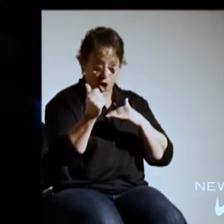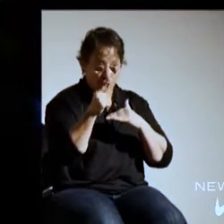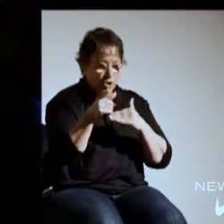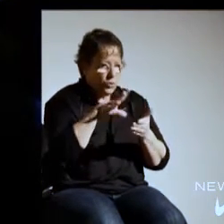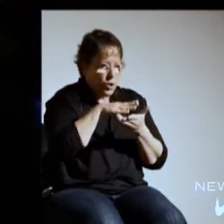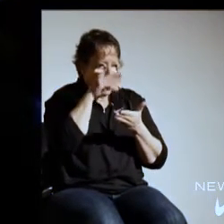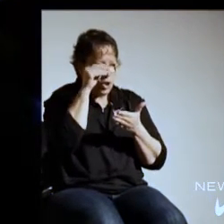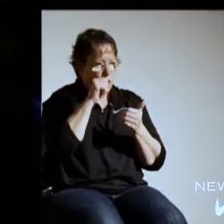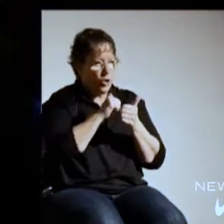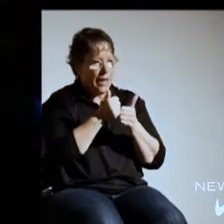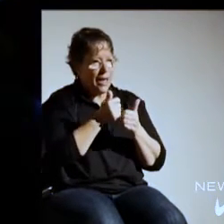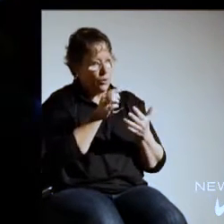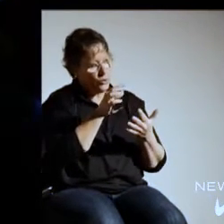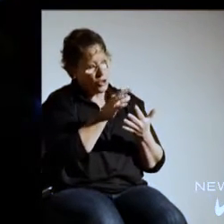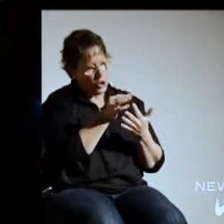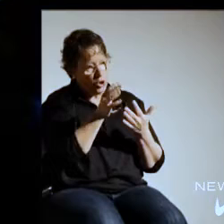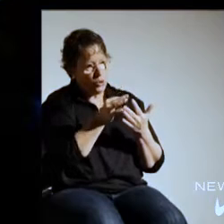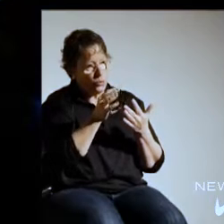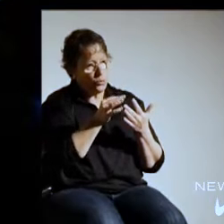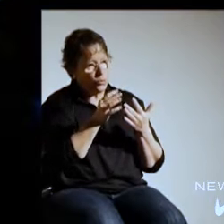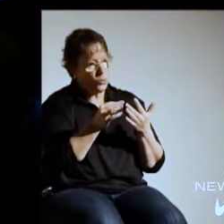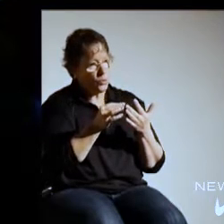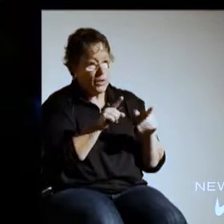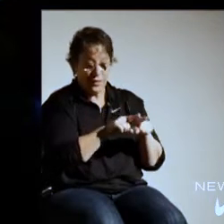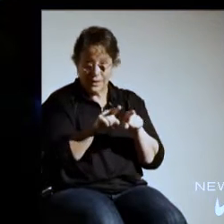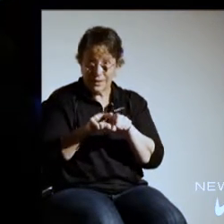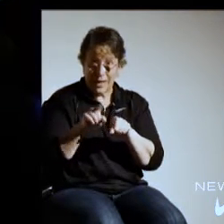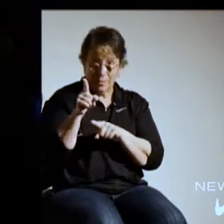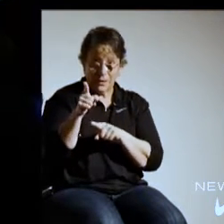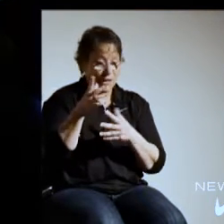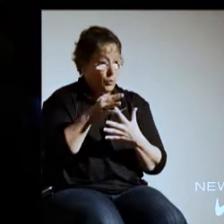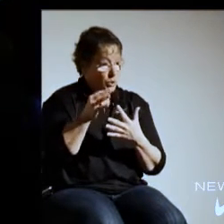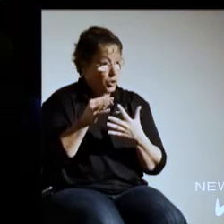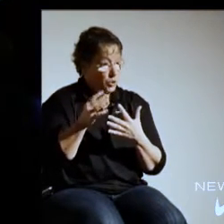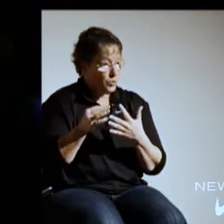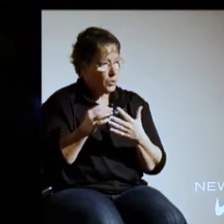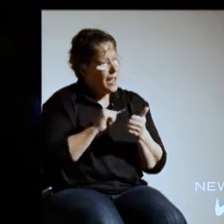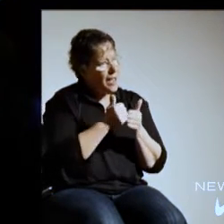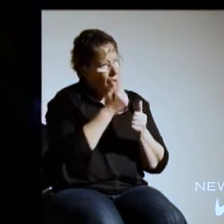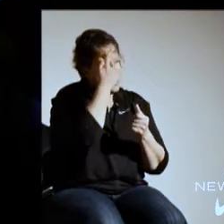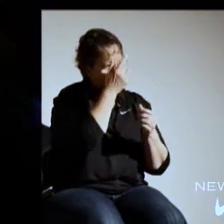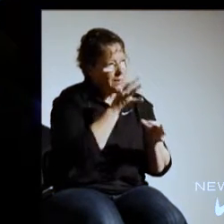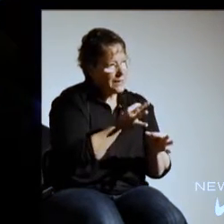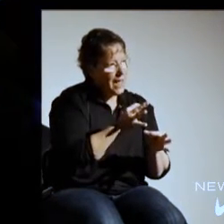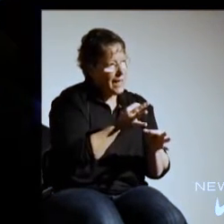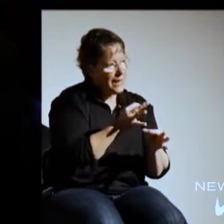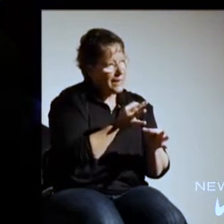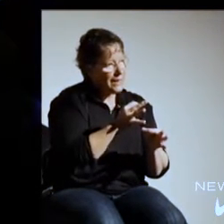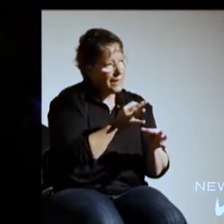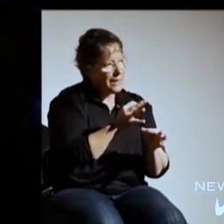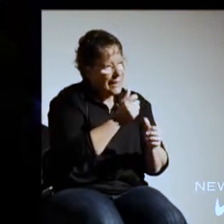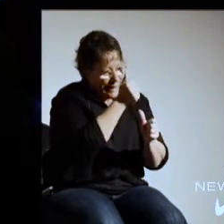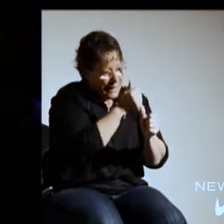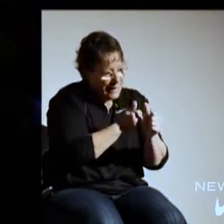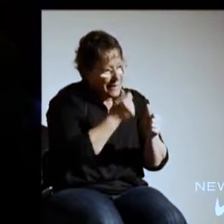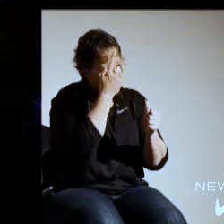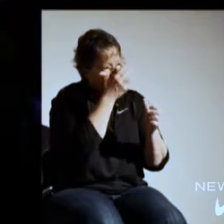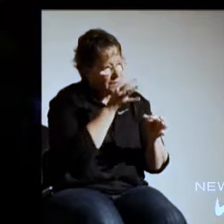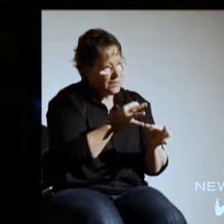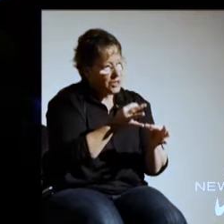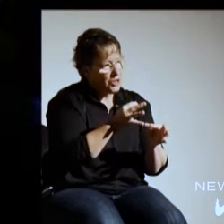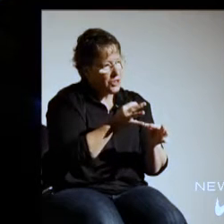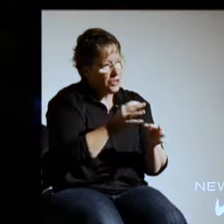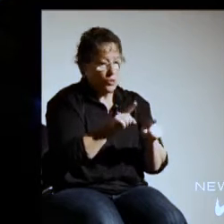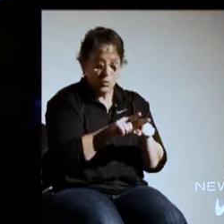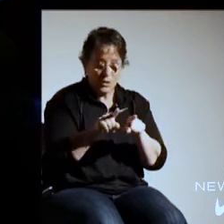how to choose as Jesus would choose, how to decide every decision you have